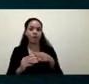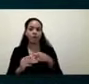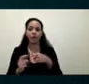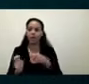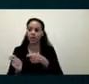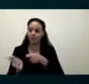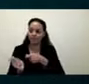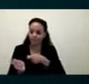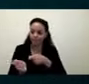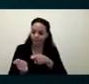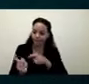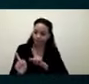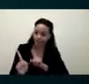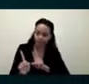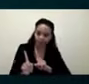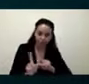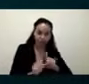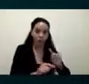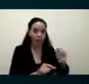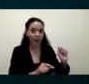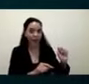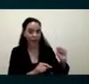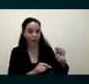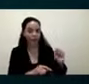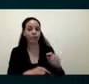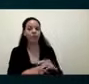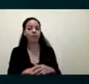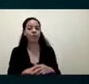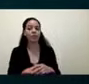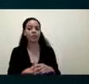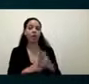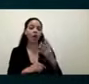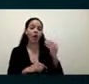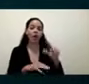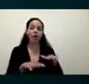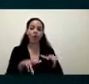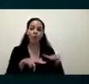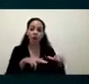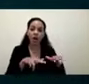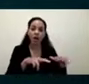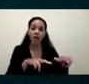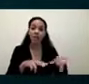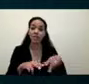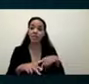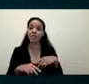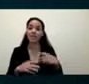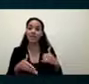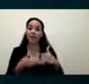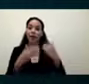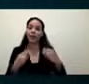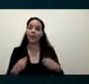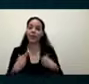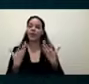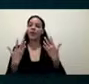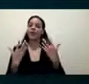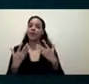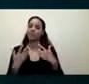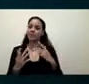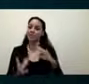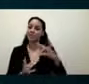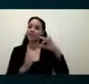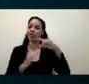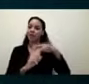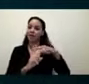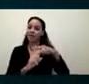bathroom. Taking her on walks to uplift her spirit and talking about the beauty of the